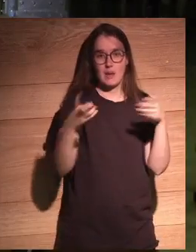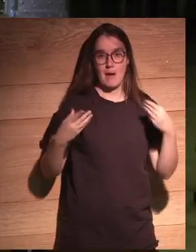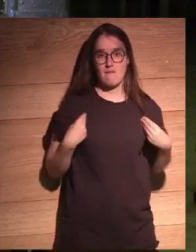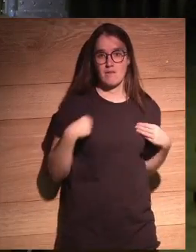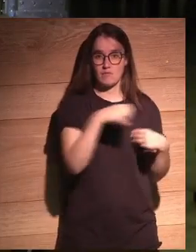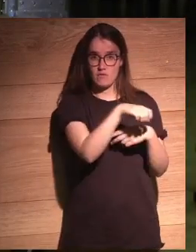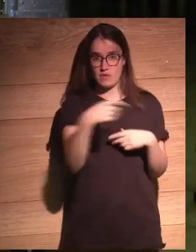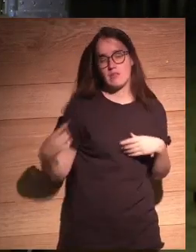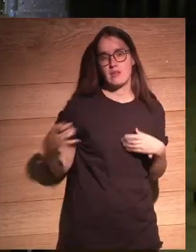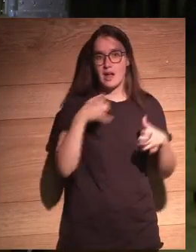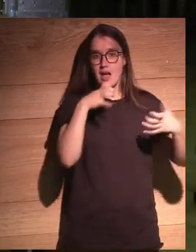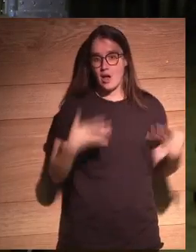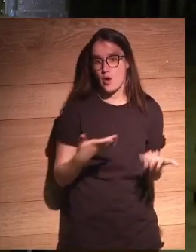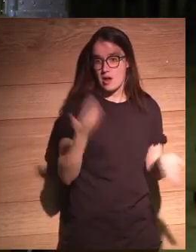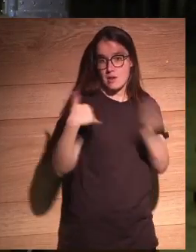see many books that